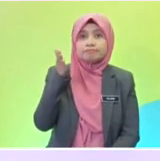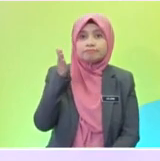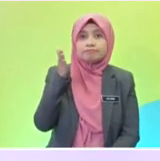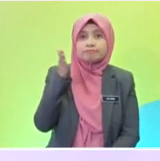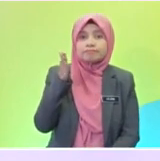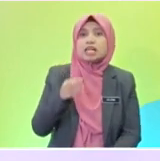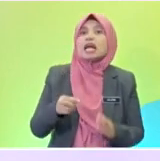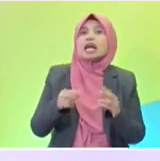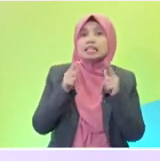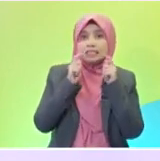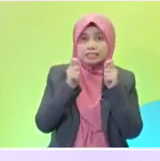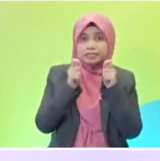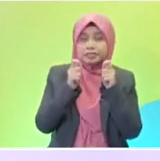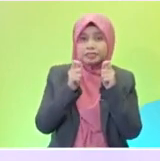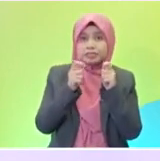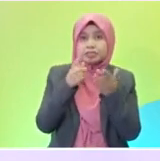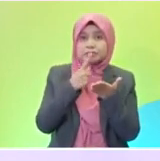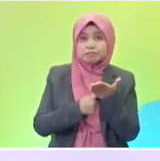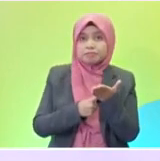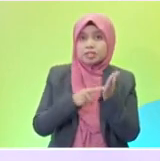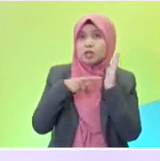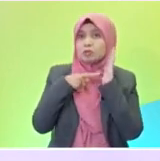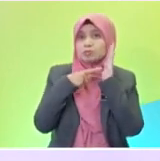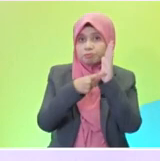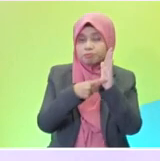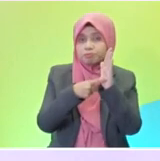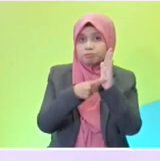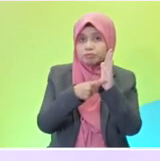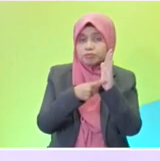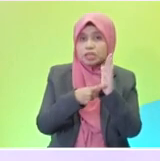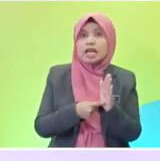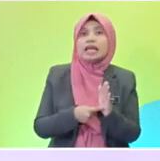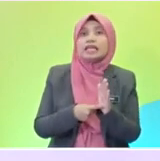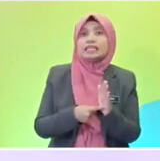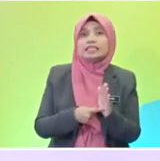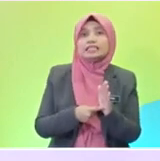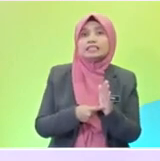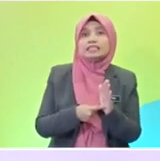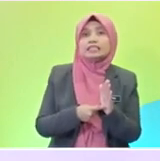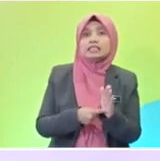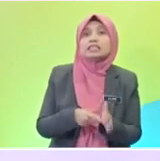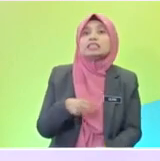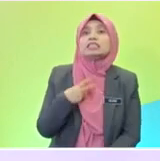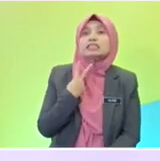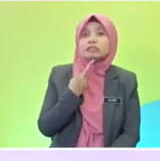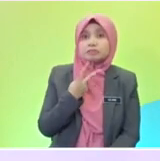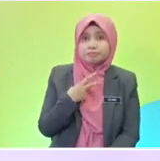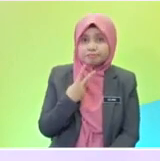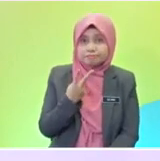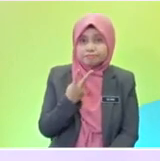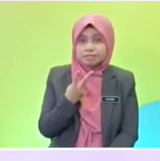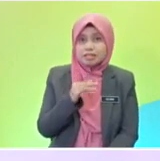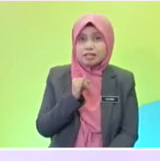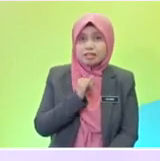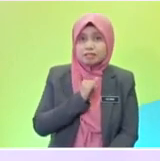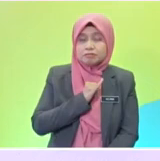teach something. I'm going to teach the initial sounds of the flower. Okay, I have